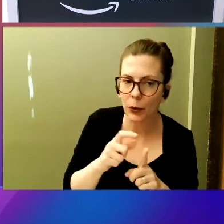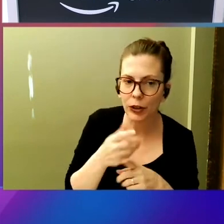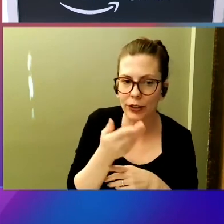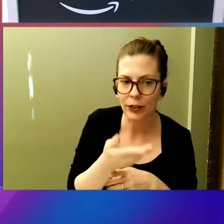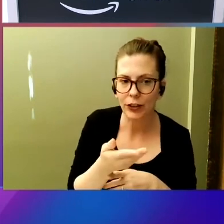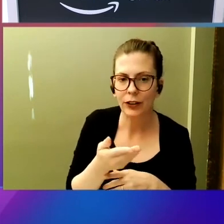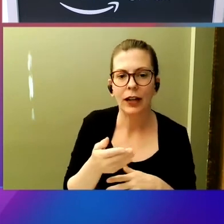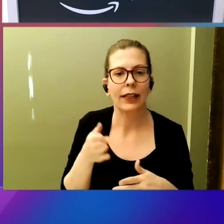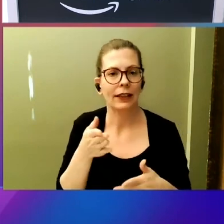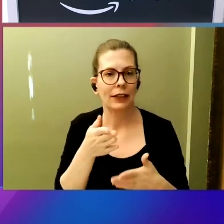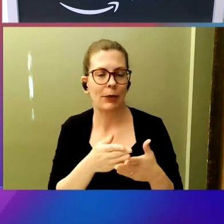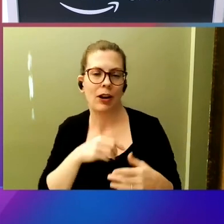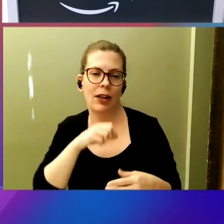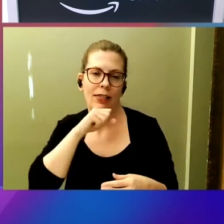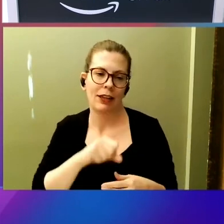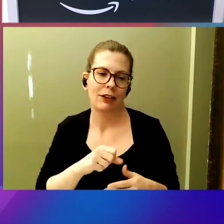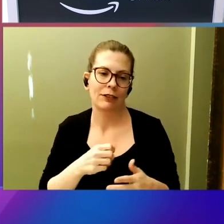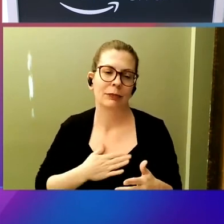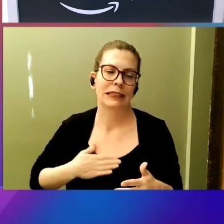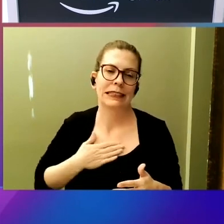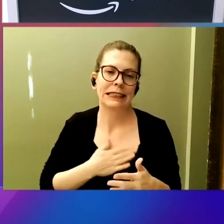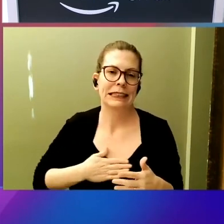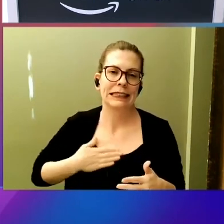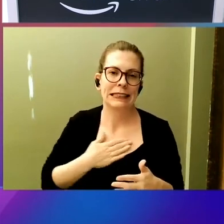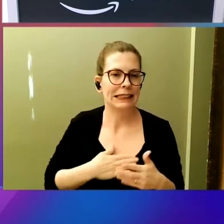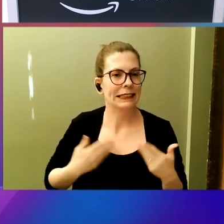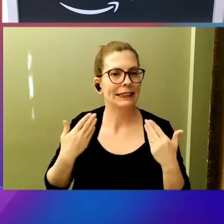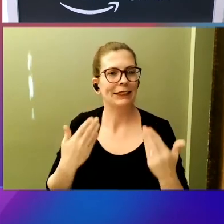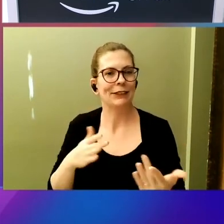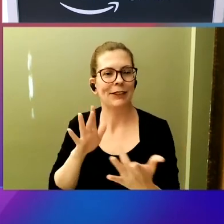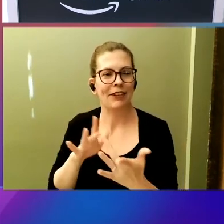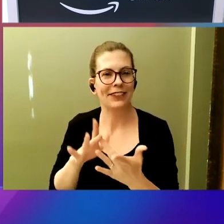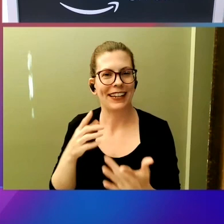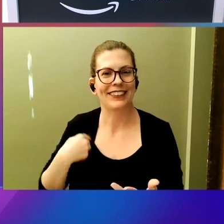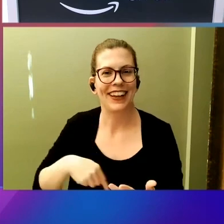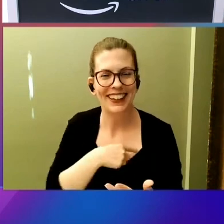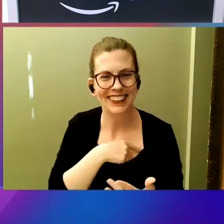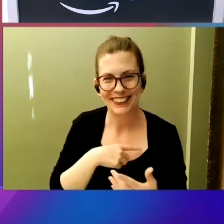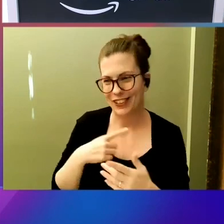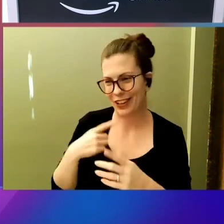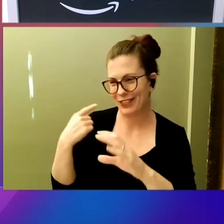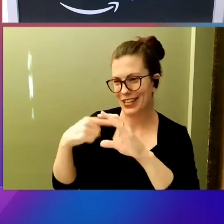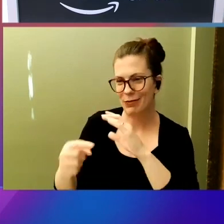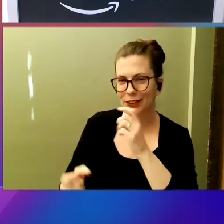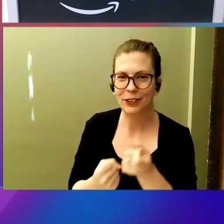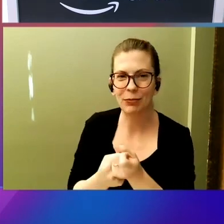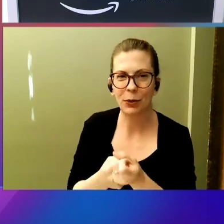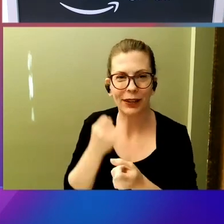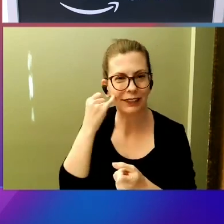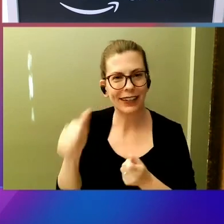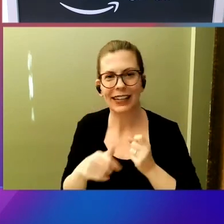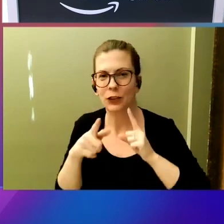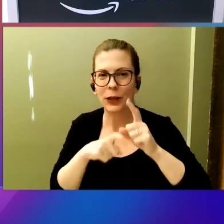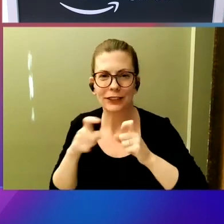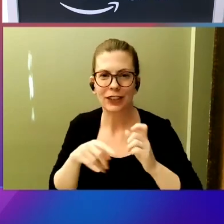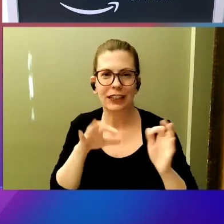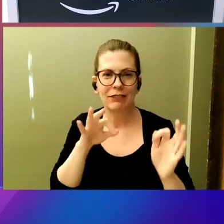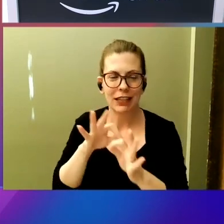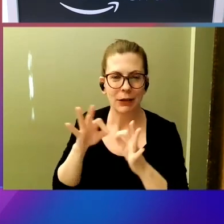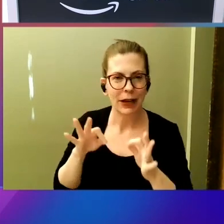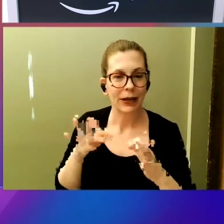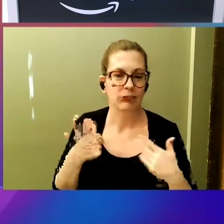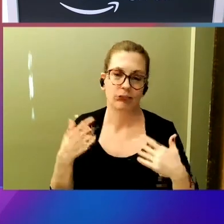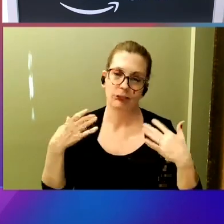love. Please feel free to reach out to us, email support there with questions, with feedback. We definitely would love to